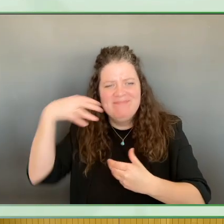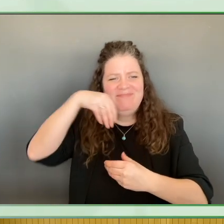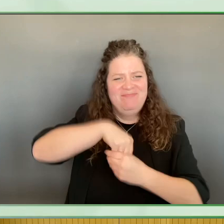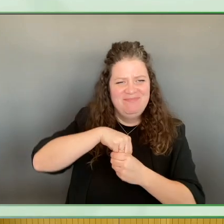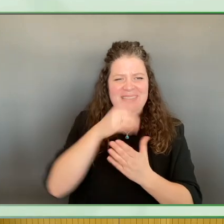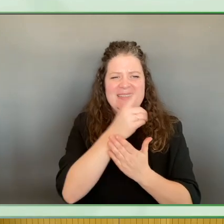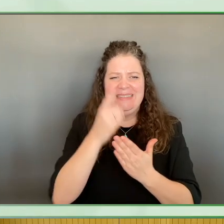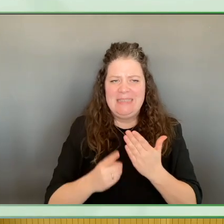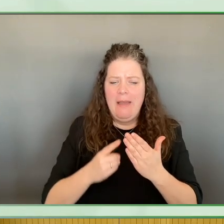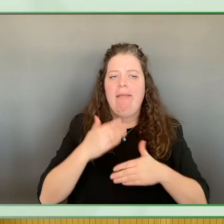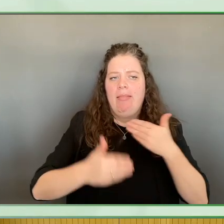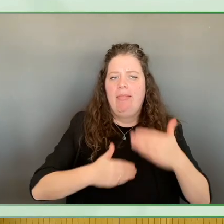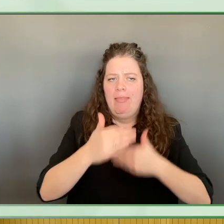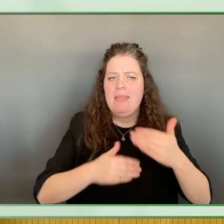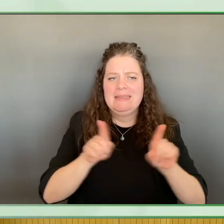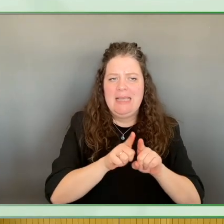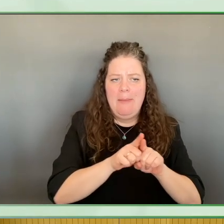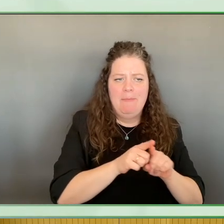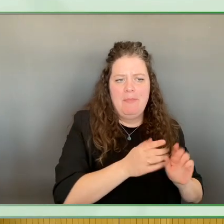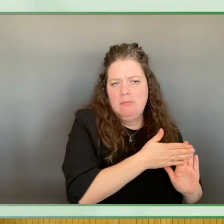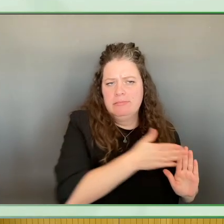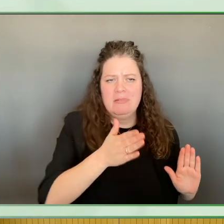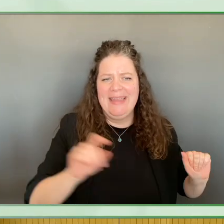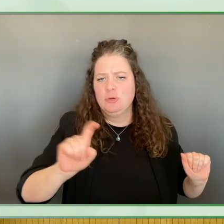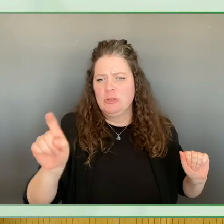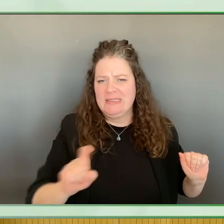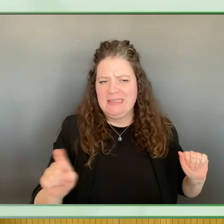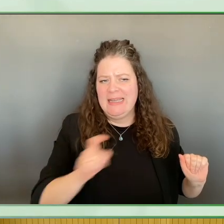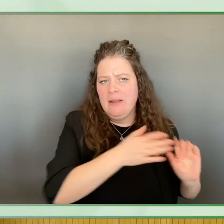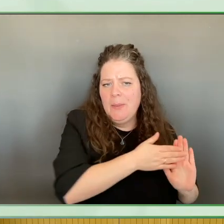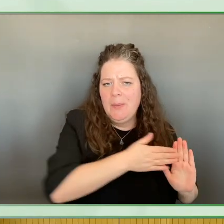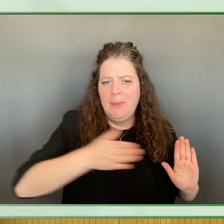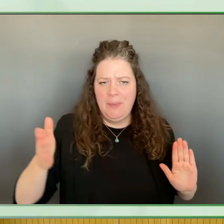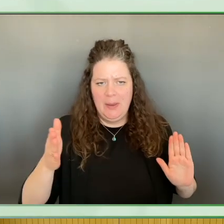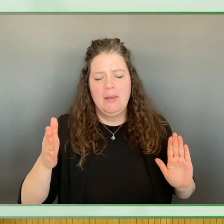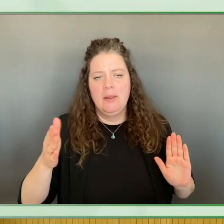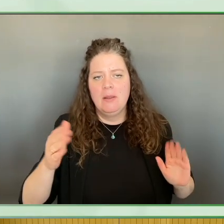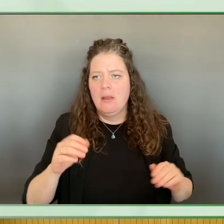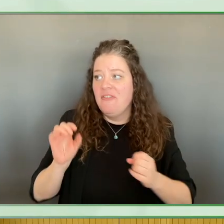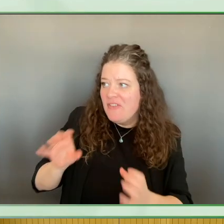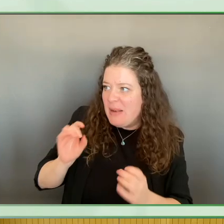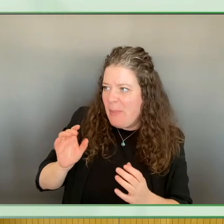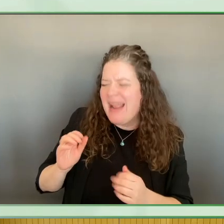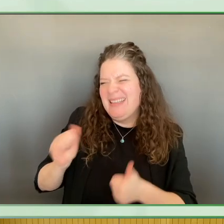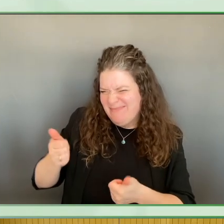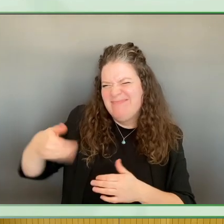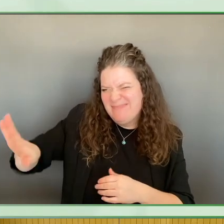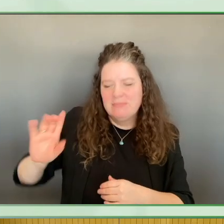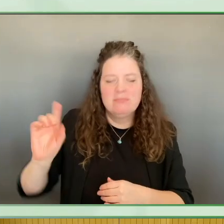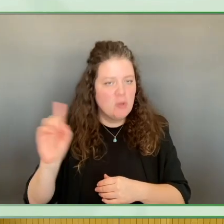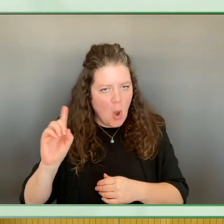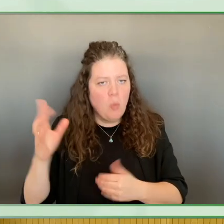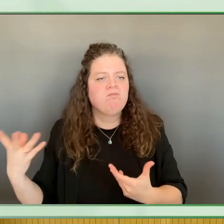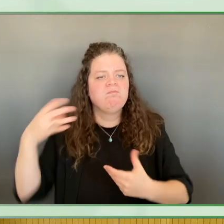just for feedback, not just for pilots, but actual decision making as well. Because scale decisions made without users almost